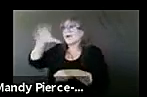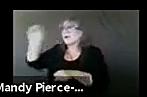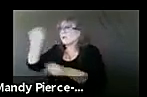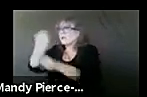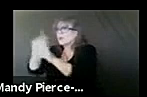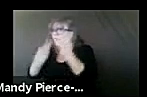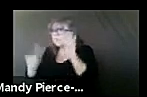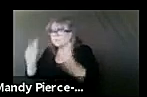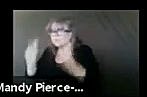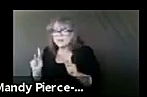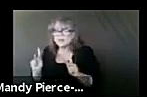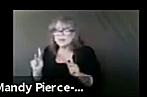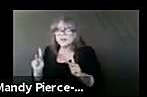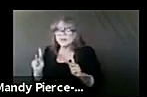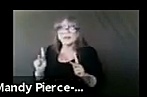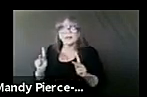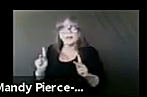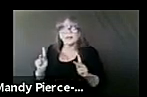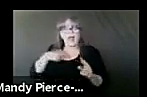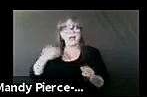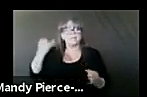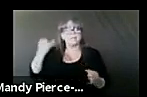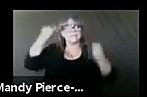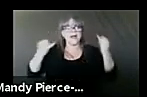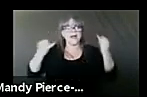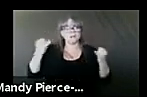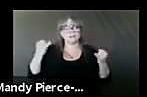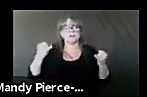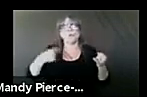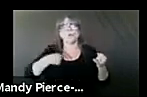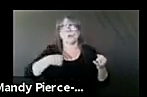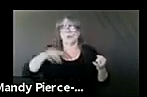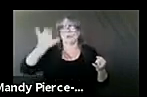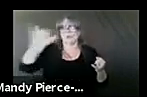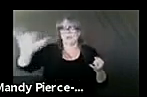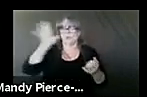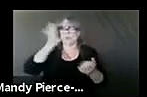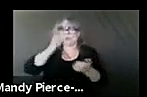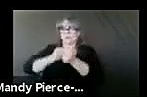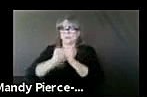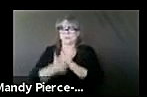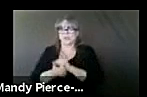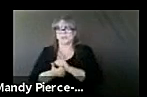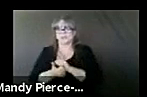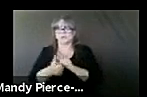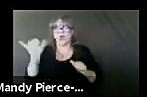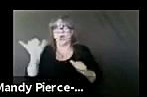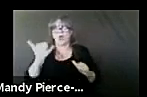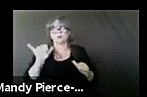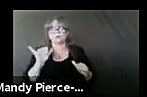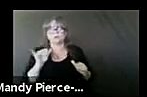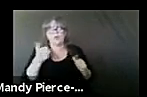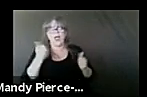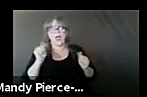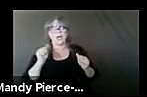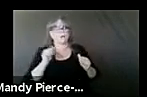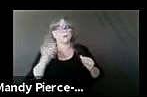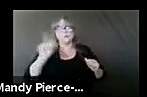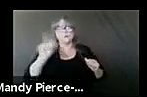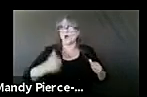the next many months as we try and live in a society where physical distancing will be